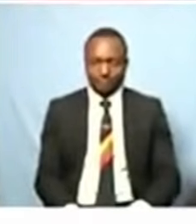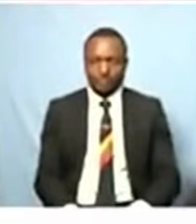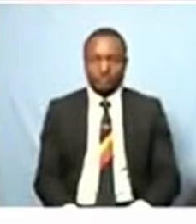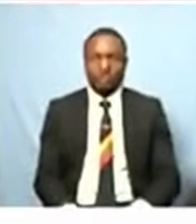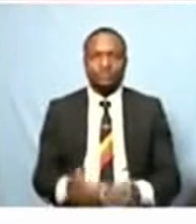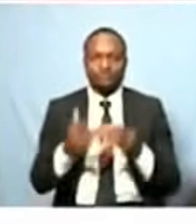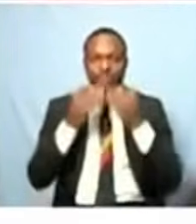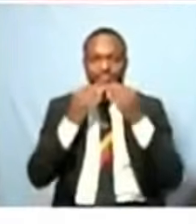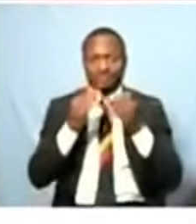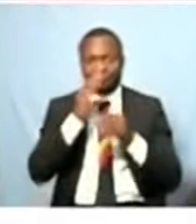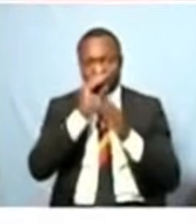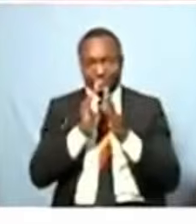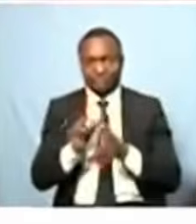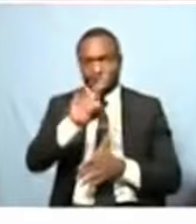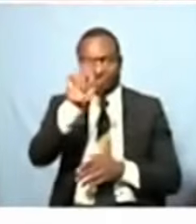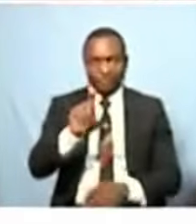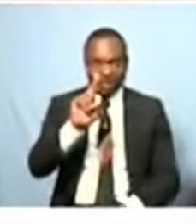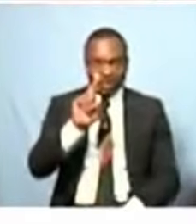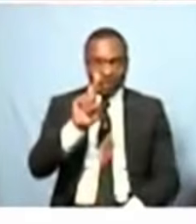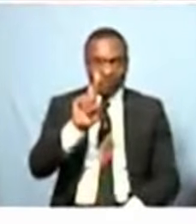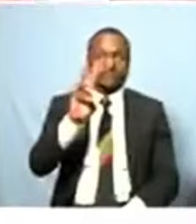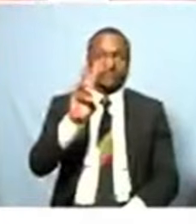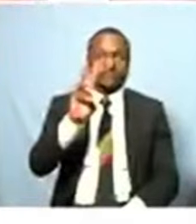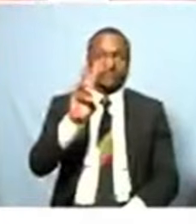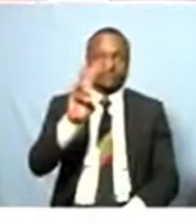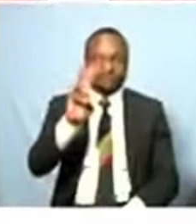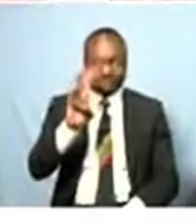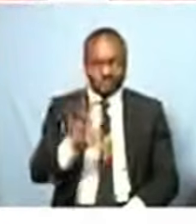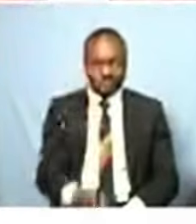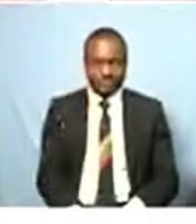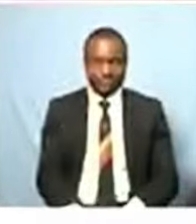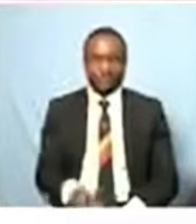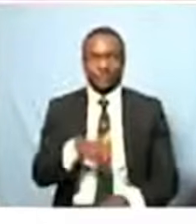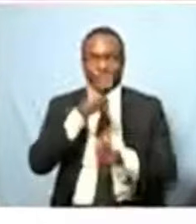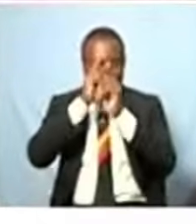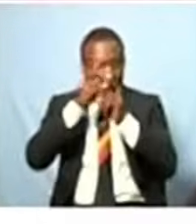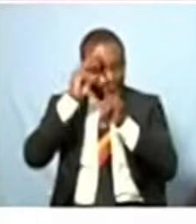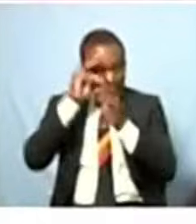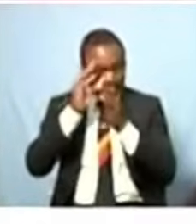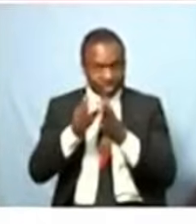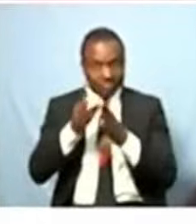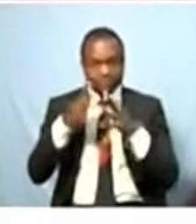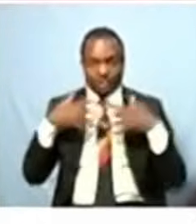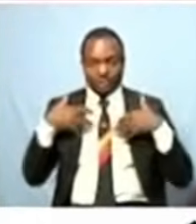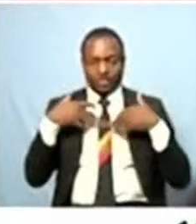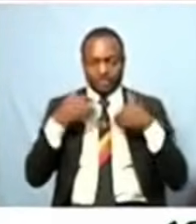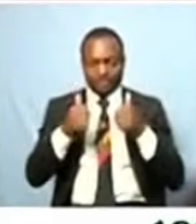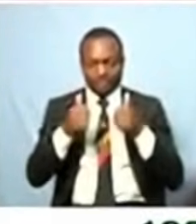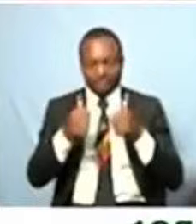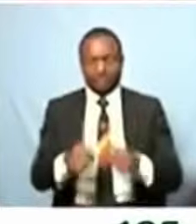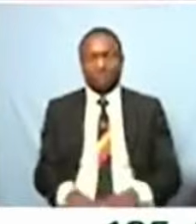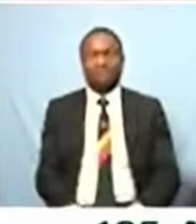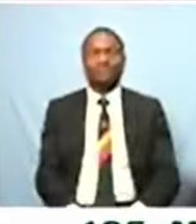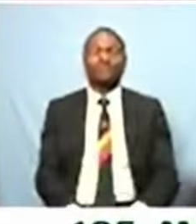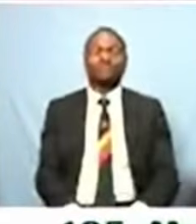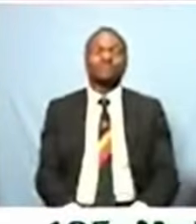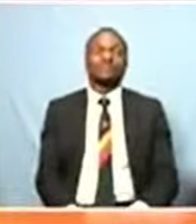Thank you, Madam Speaker. Question number 126. The Honourable Minister of Health.